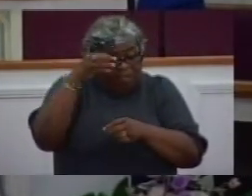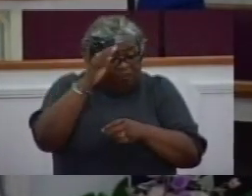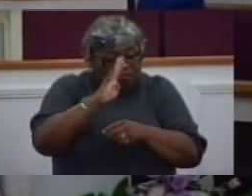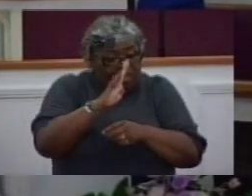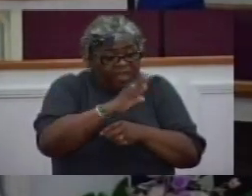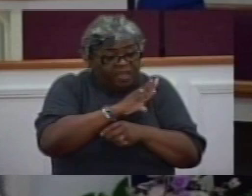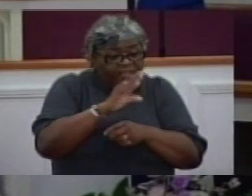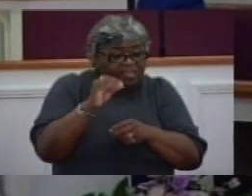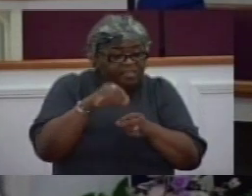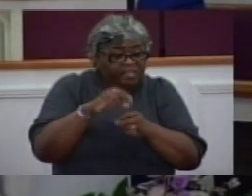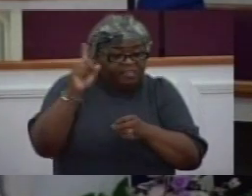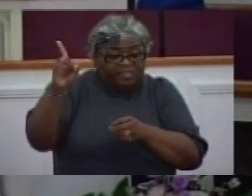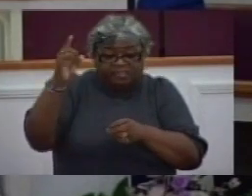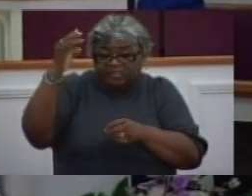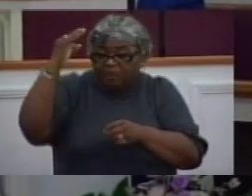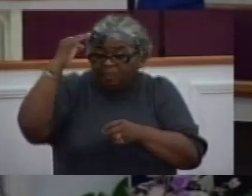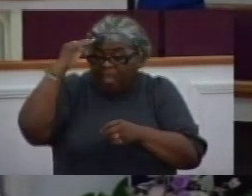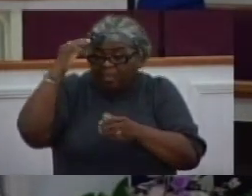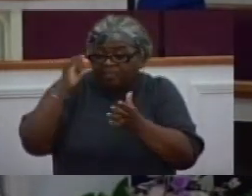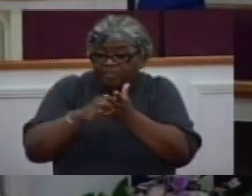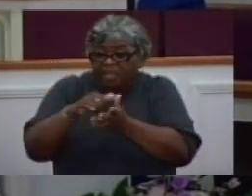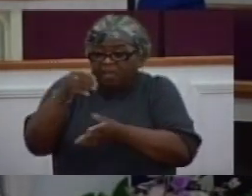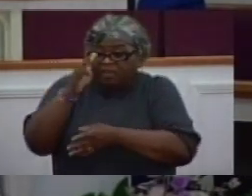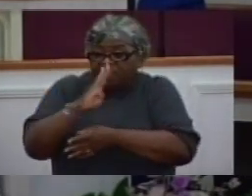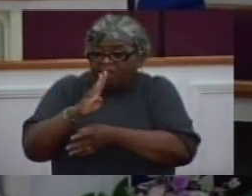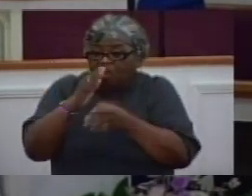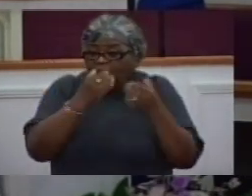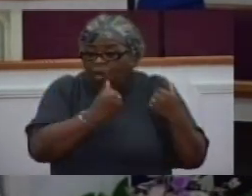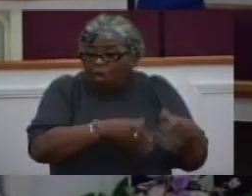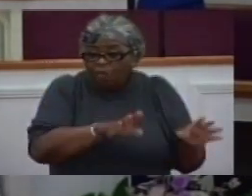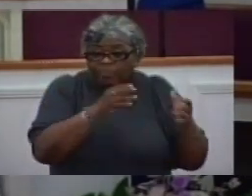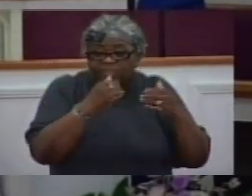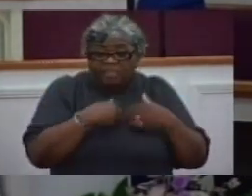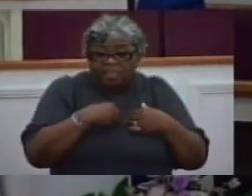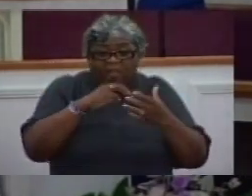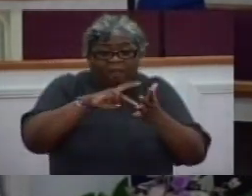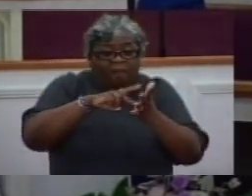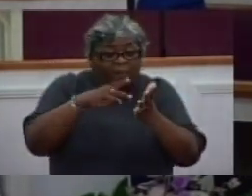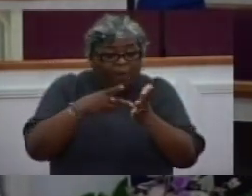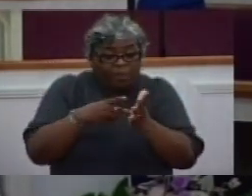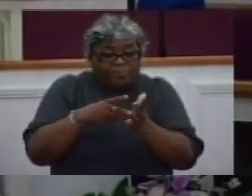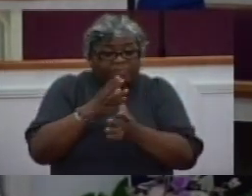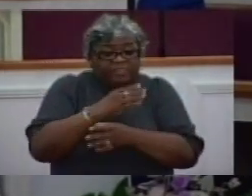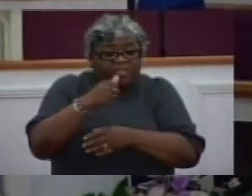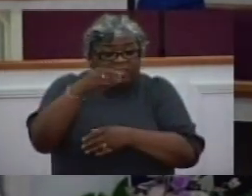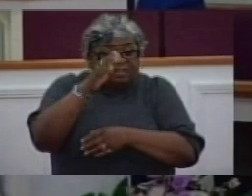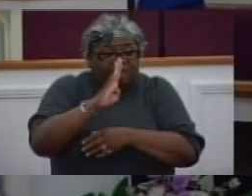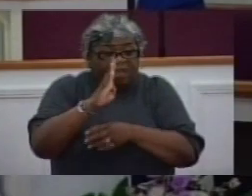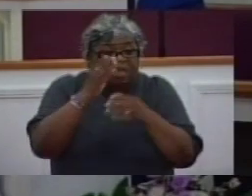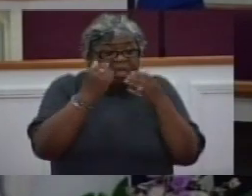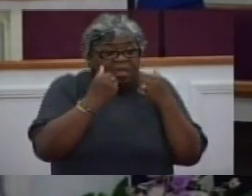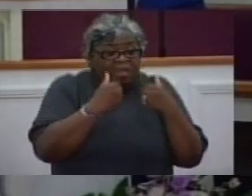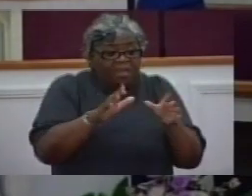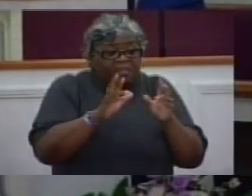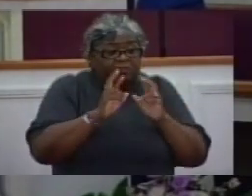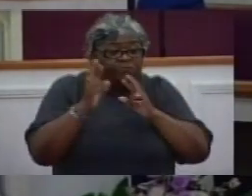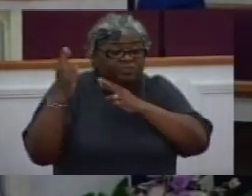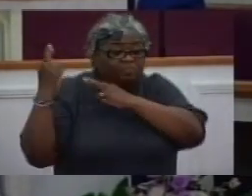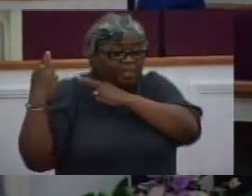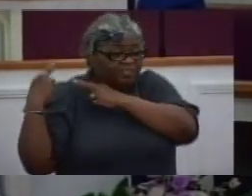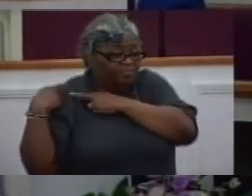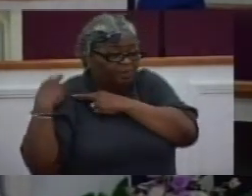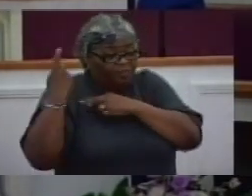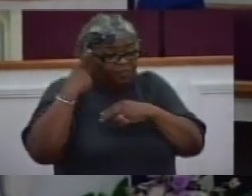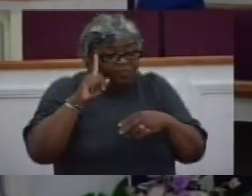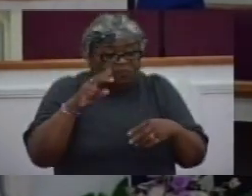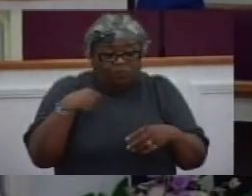being seated in his mind, that God already had a purpose and God had a responsibility